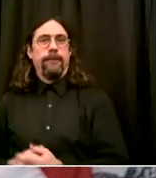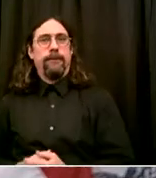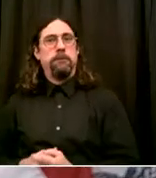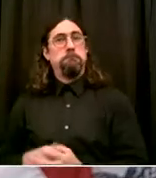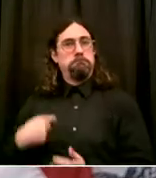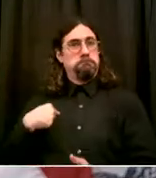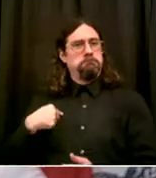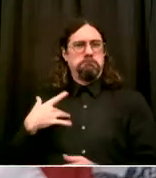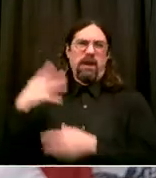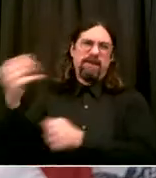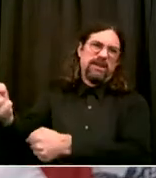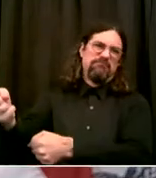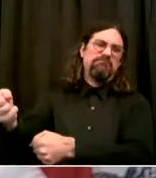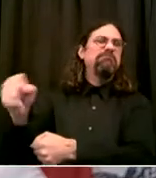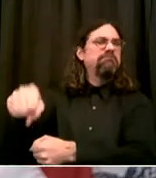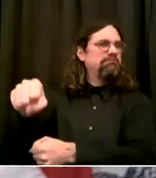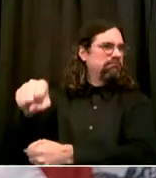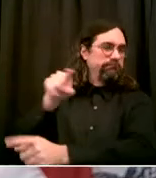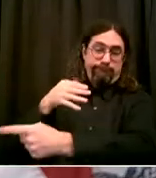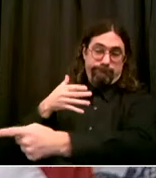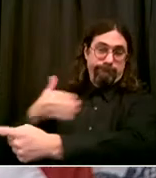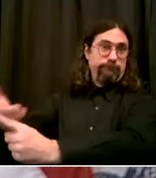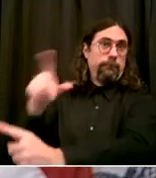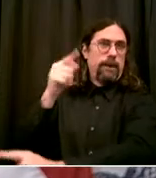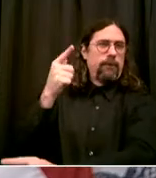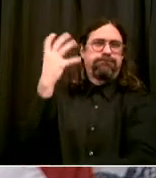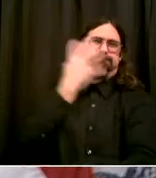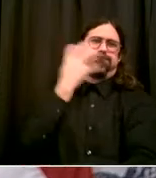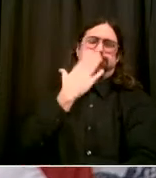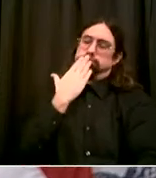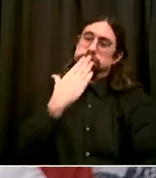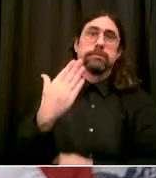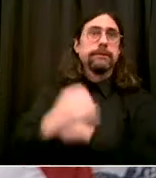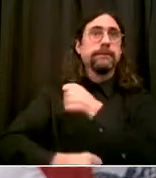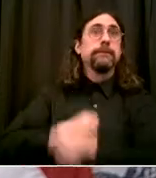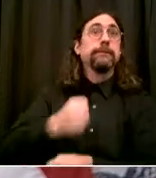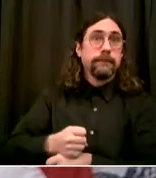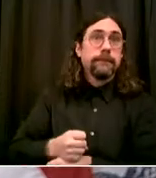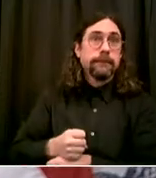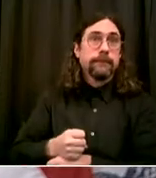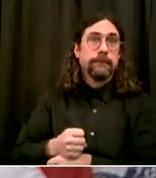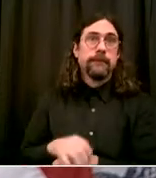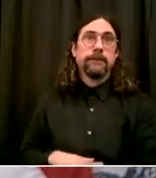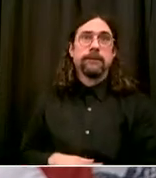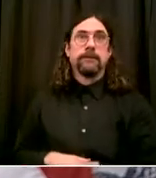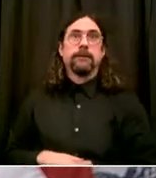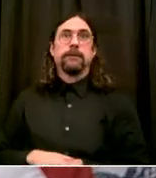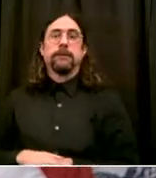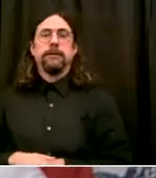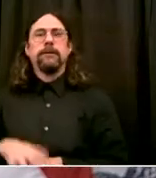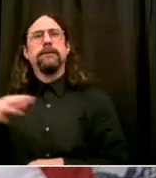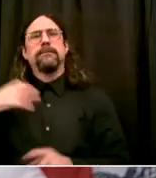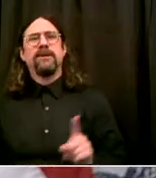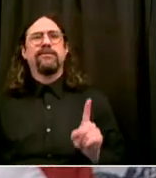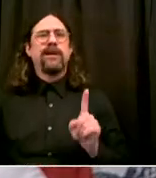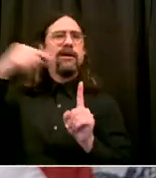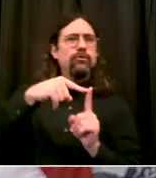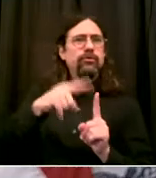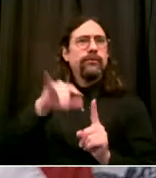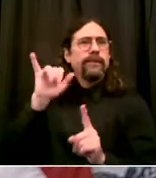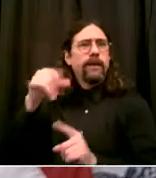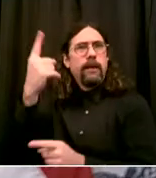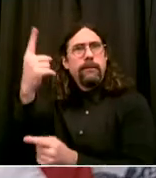lightly. Saying out loud, and I'm going to say it again, our goal is to vaccinate 1 million New Yorkers in the month